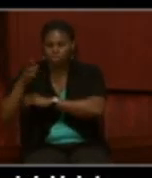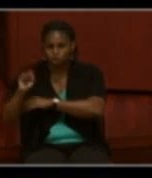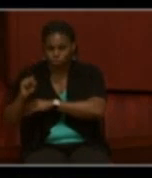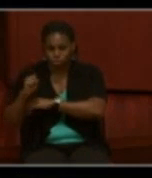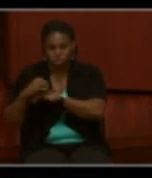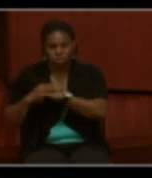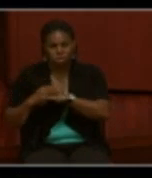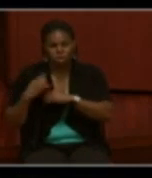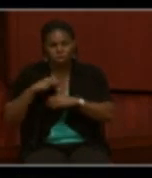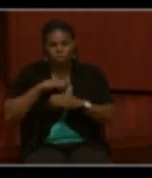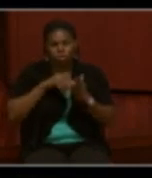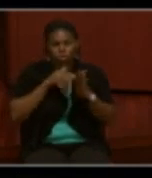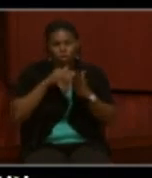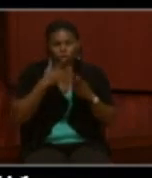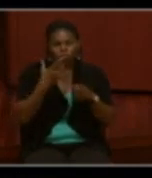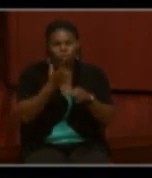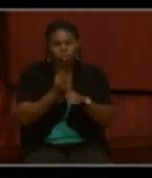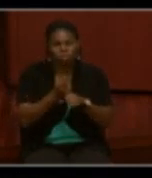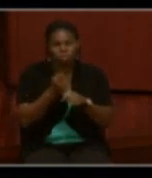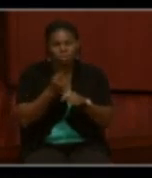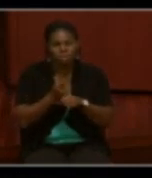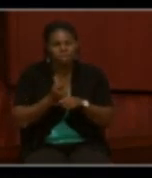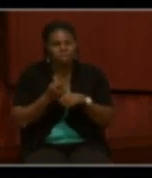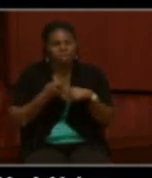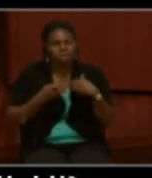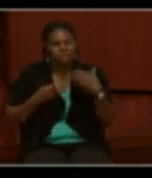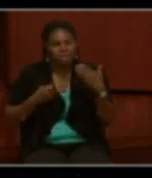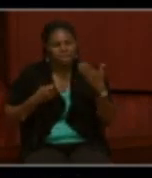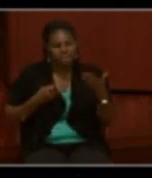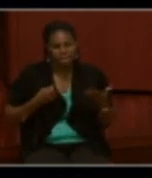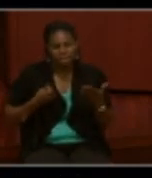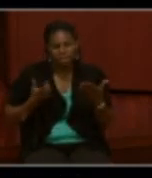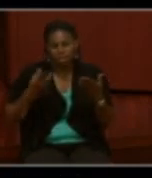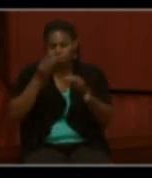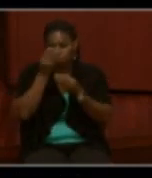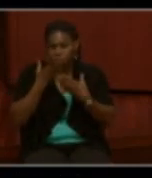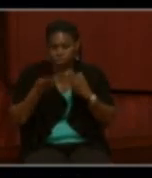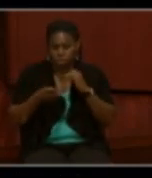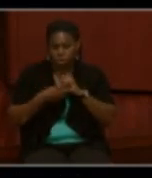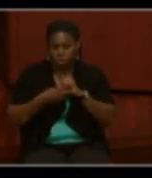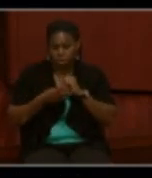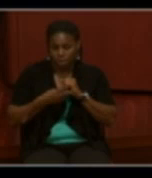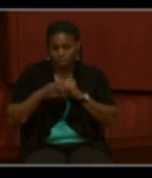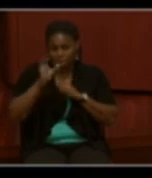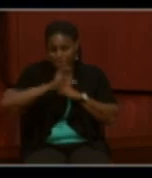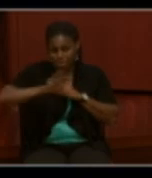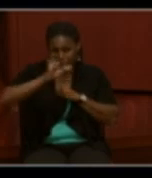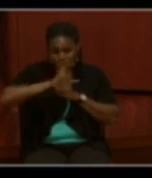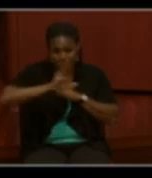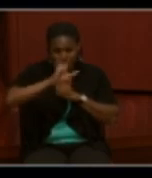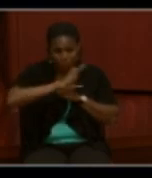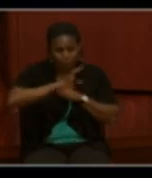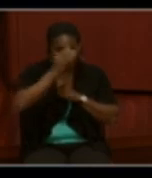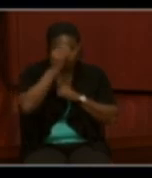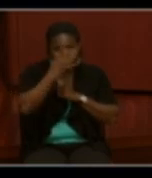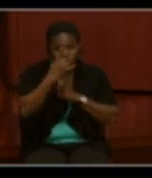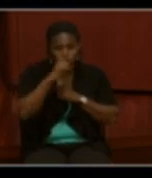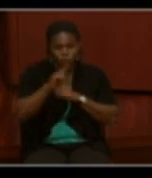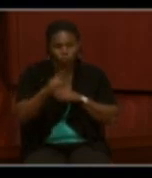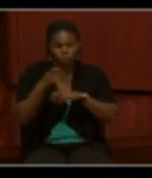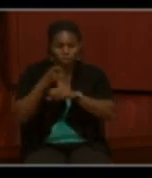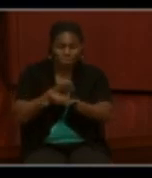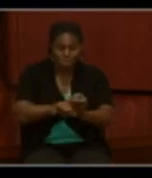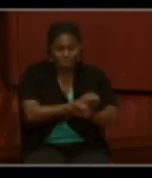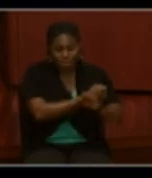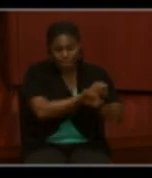We often get researchers here at the National Archives seeking information on slaves.